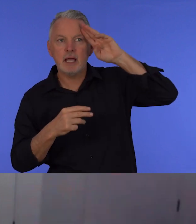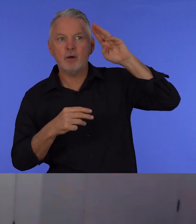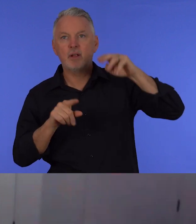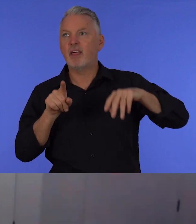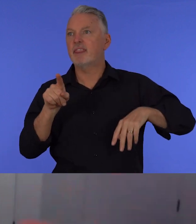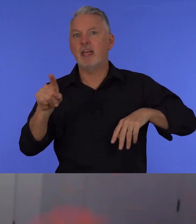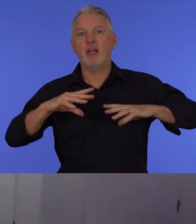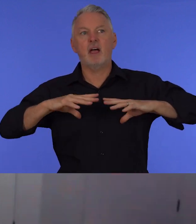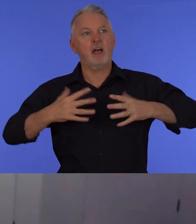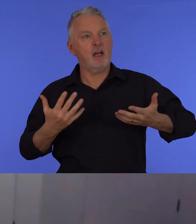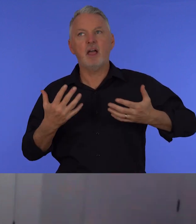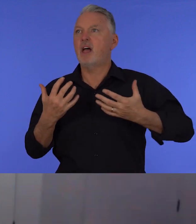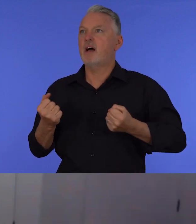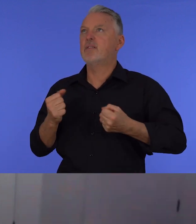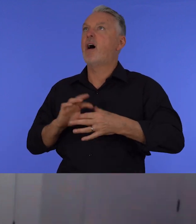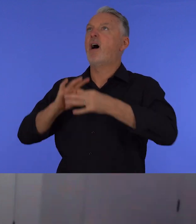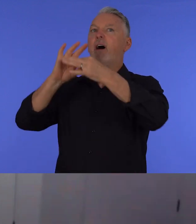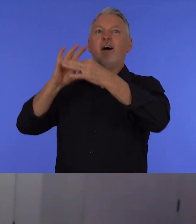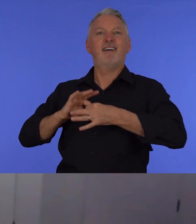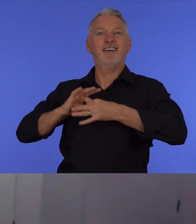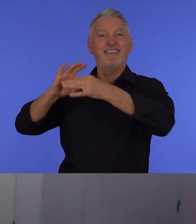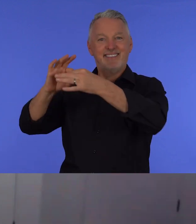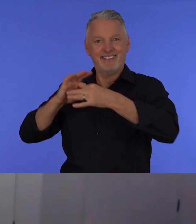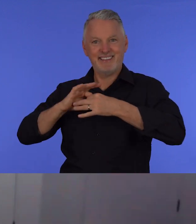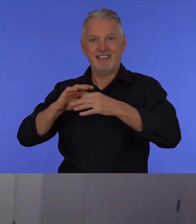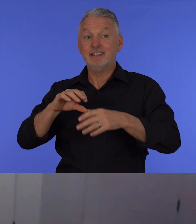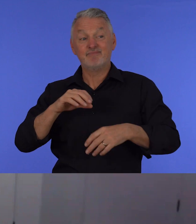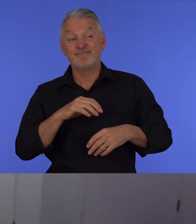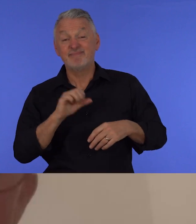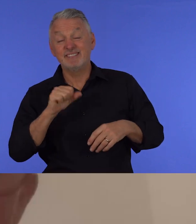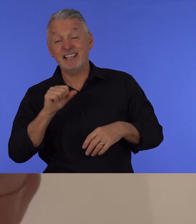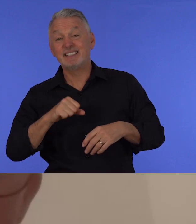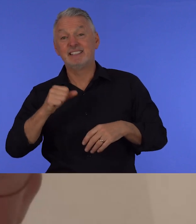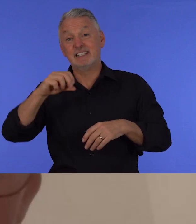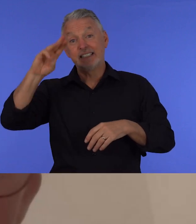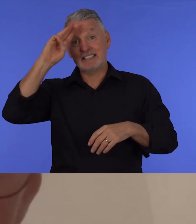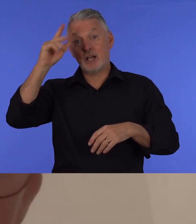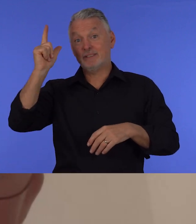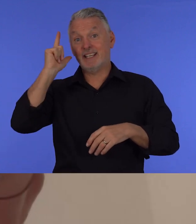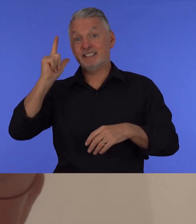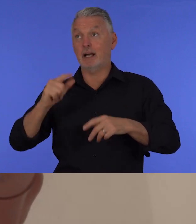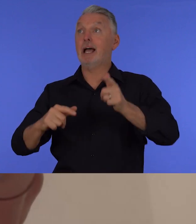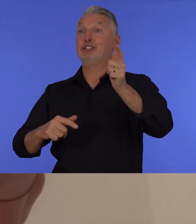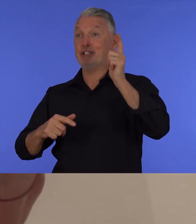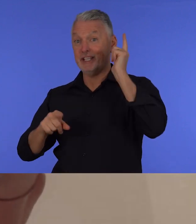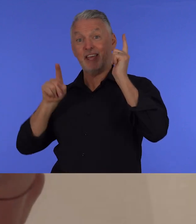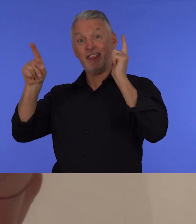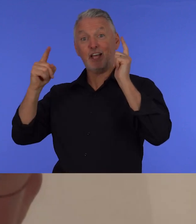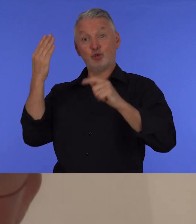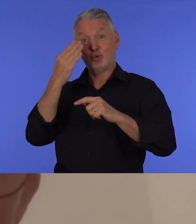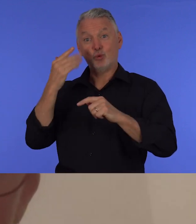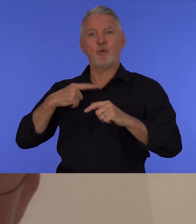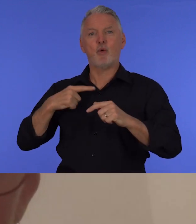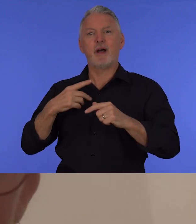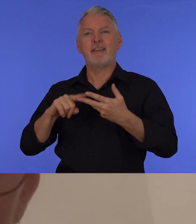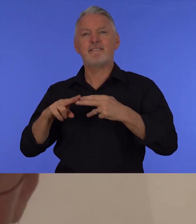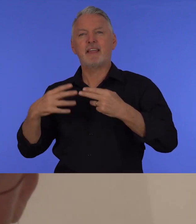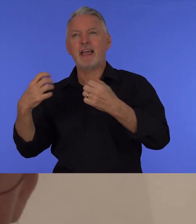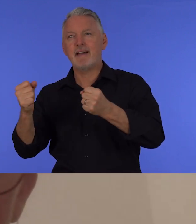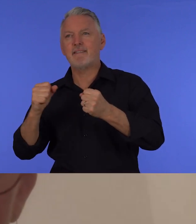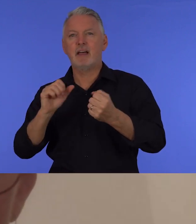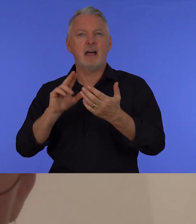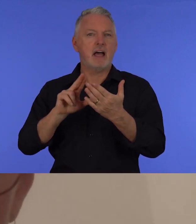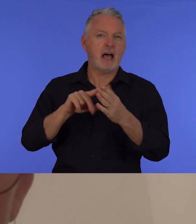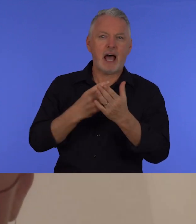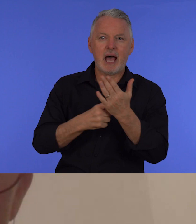older Scouts were at high school, and so he had a support network there as well. Yeah, that's right. And one of the Scout leaders is a teacher aide at school. So when